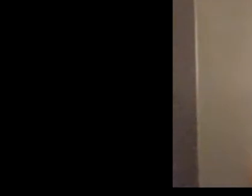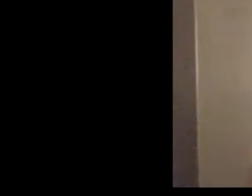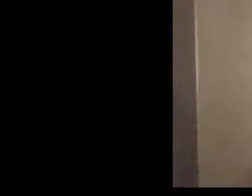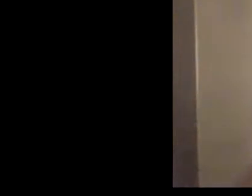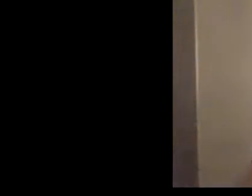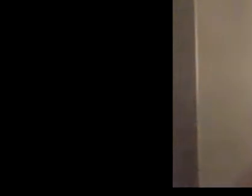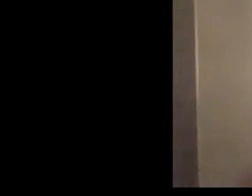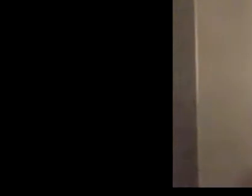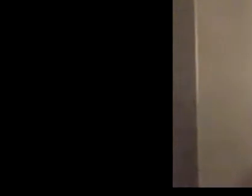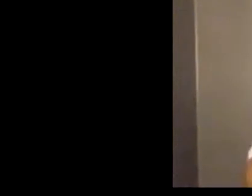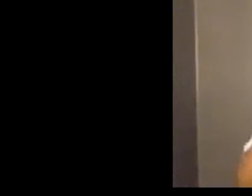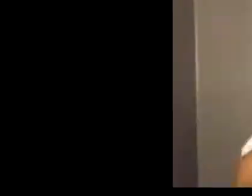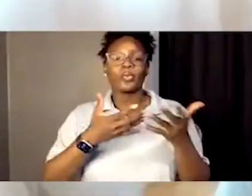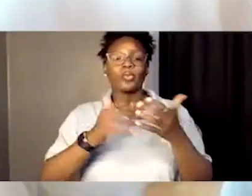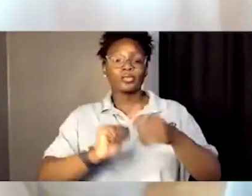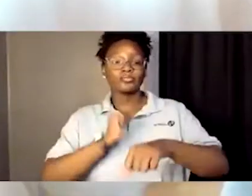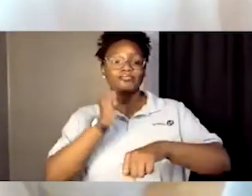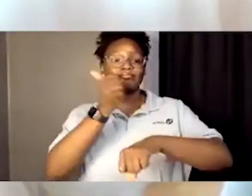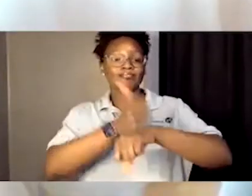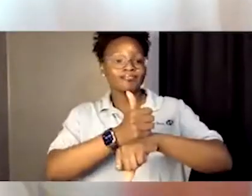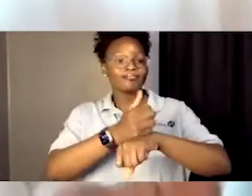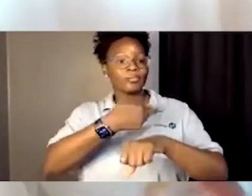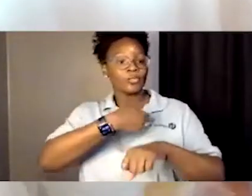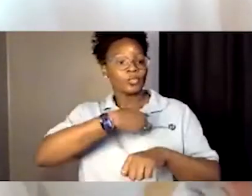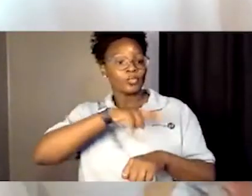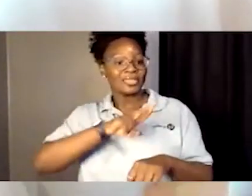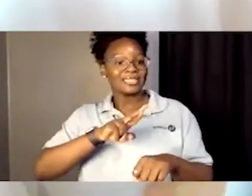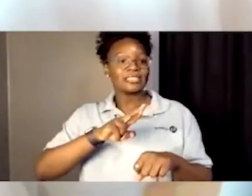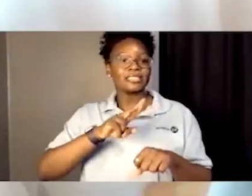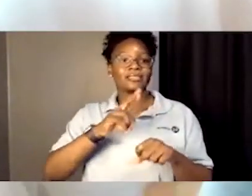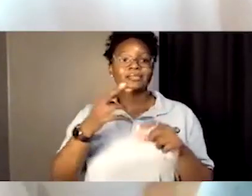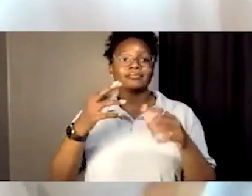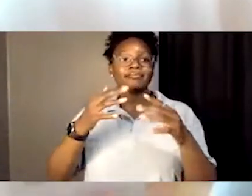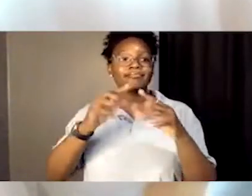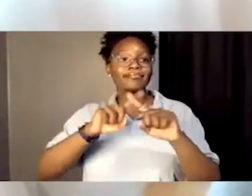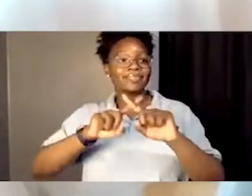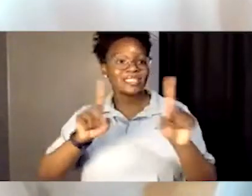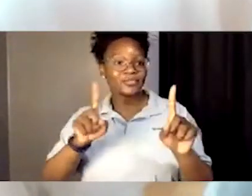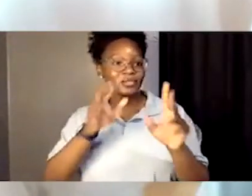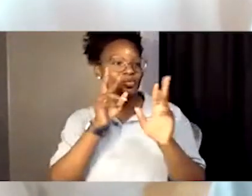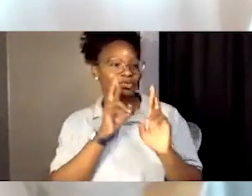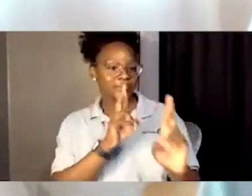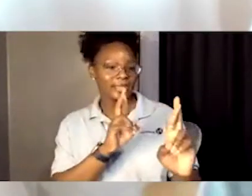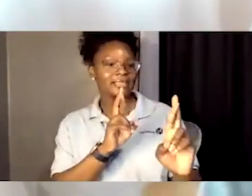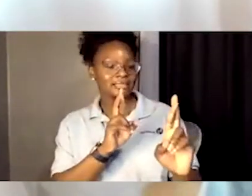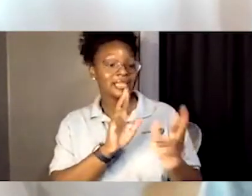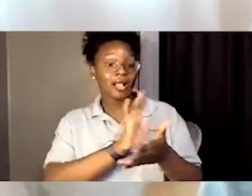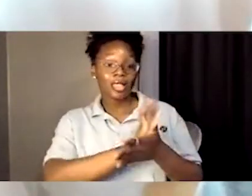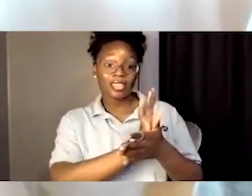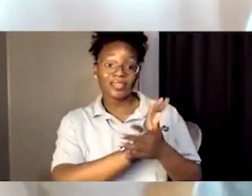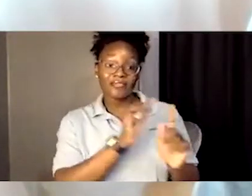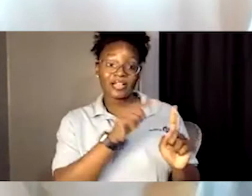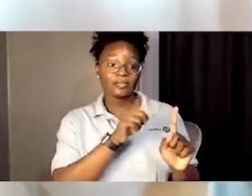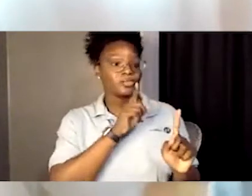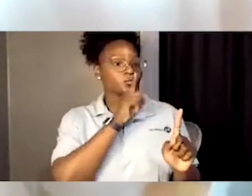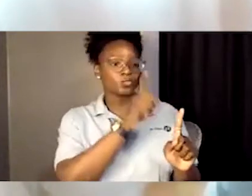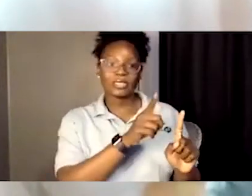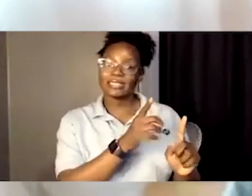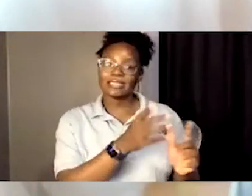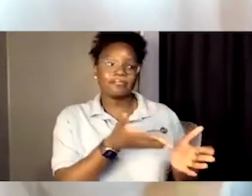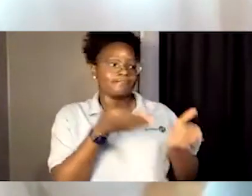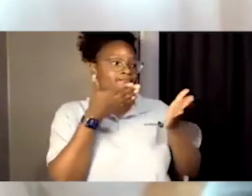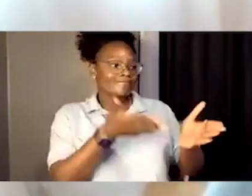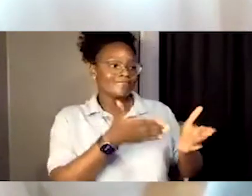build respect for religious difference. And basically, the film is the living embodiment of our mission.